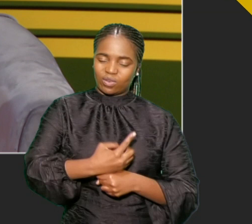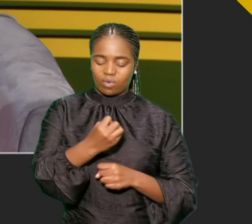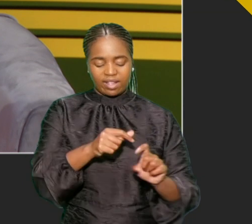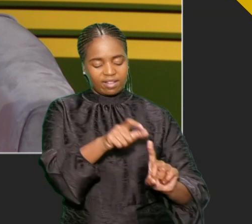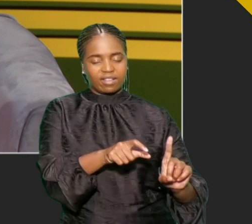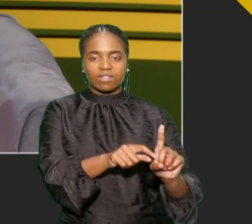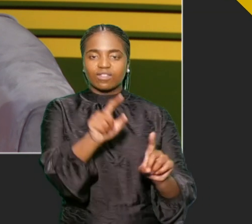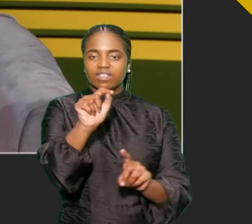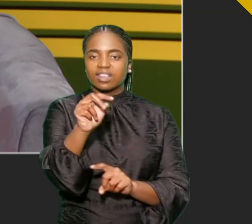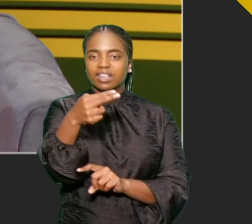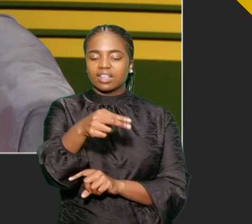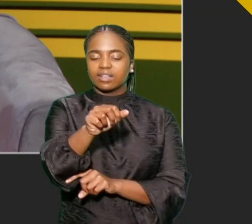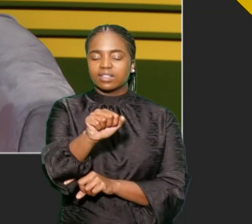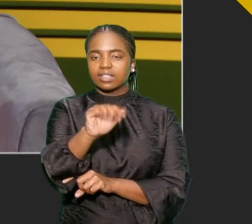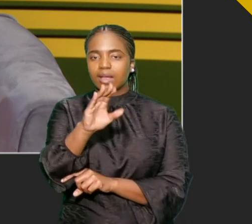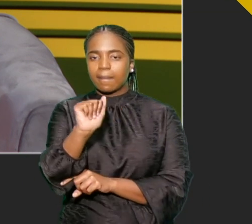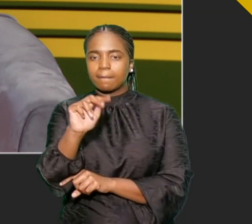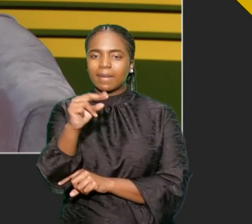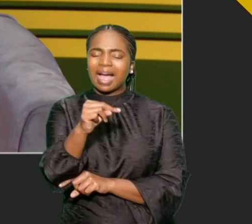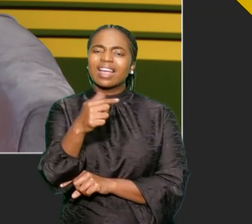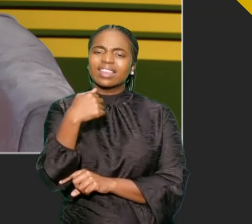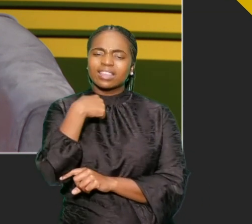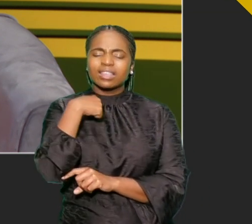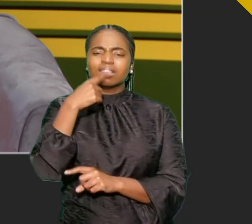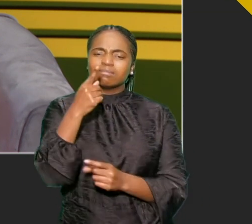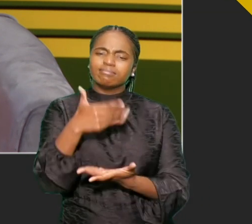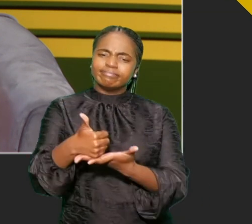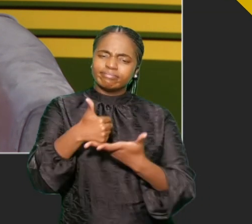to Thabang Tlaka, who is a clinical psychologist.